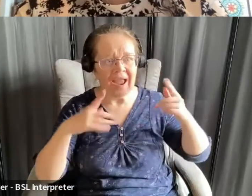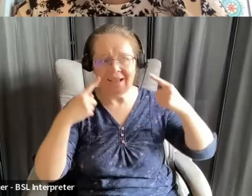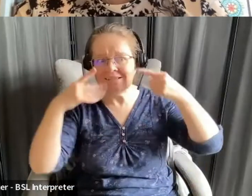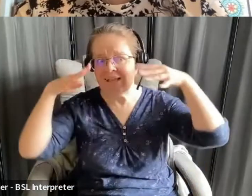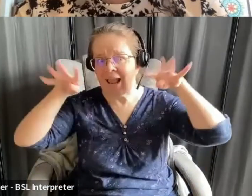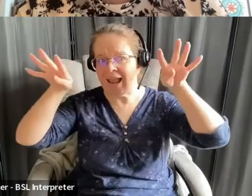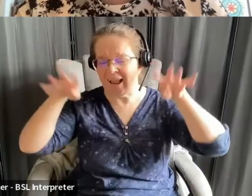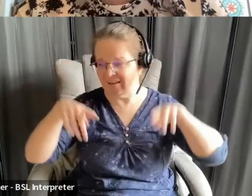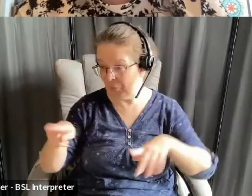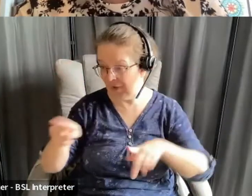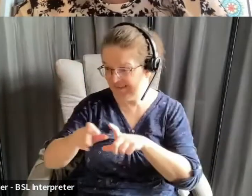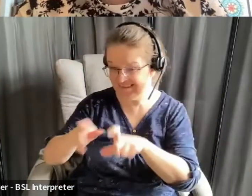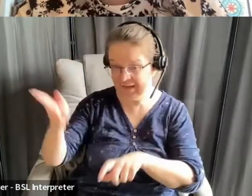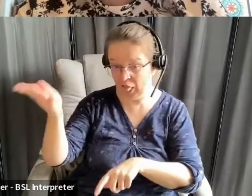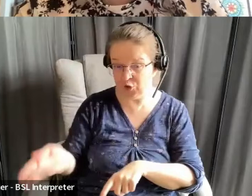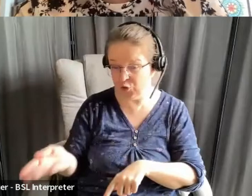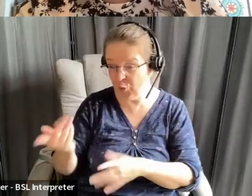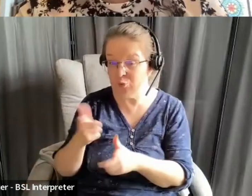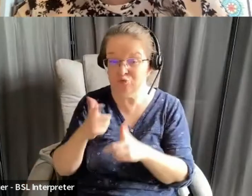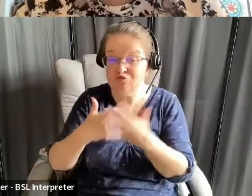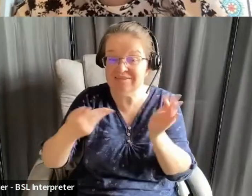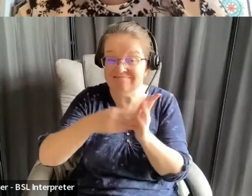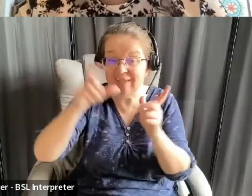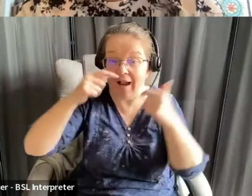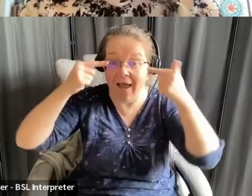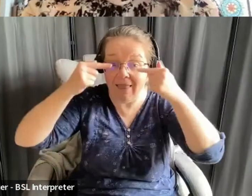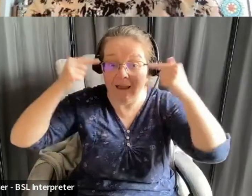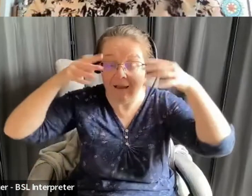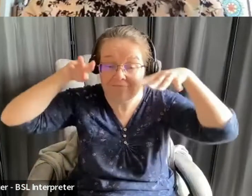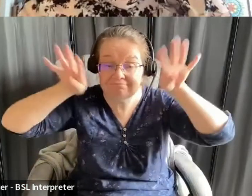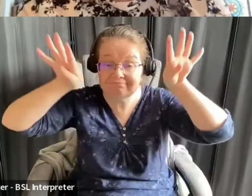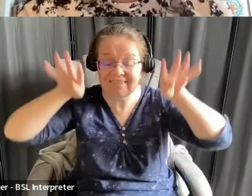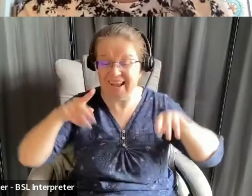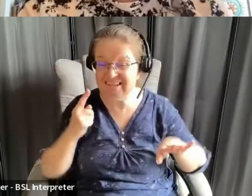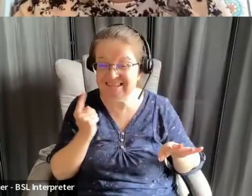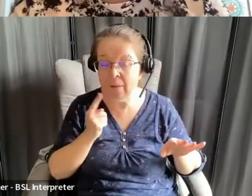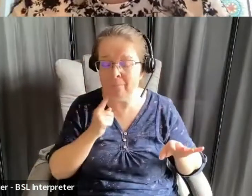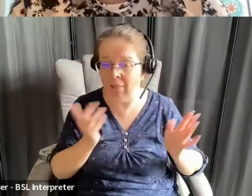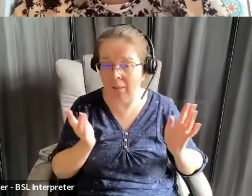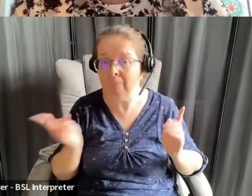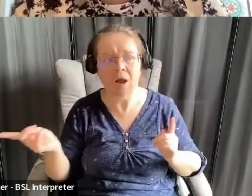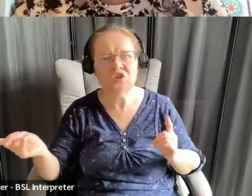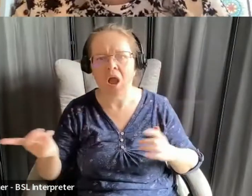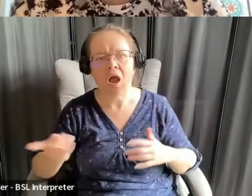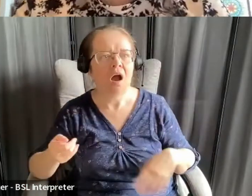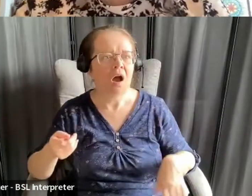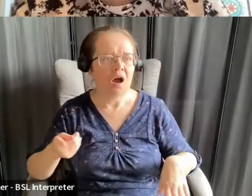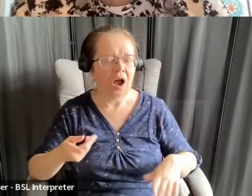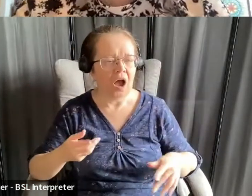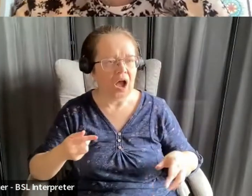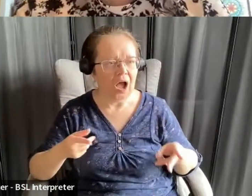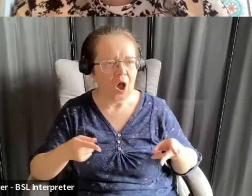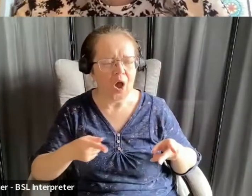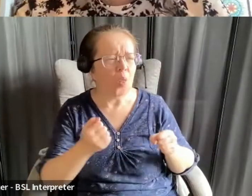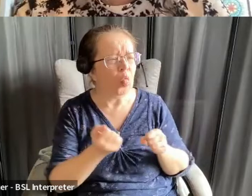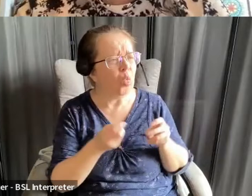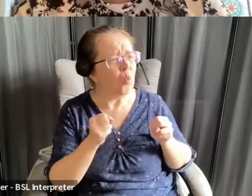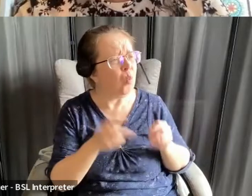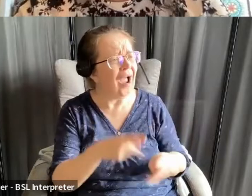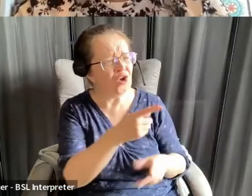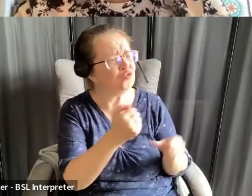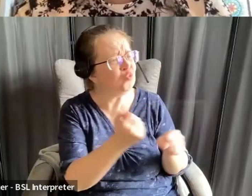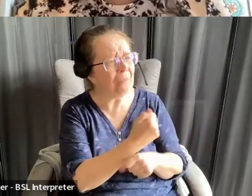you're still you just got a color." That's it. It's like so simple. But she said, "The way that you've just made me feel is a